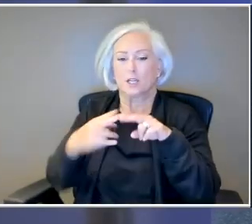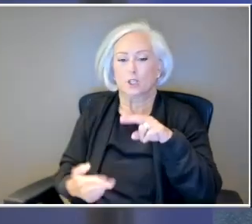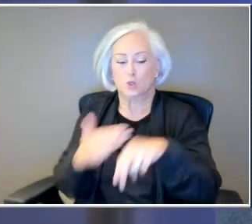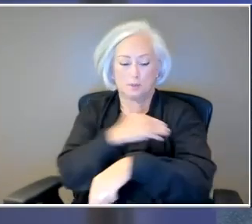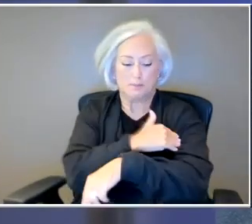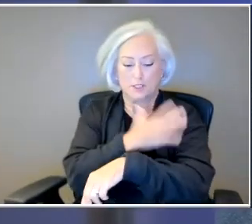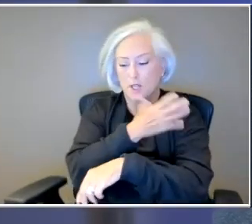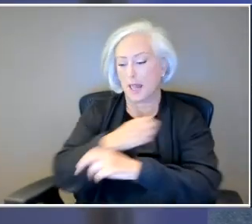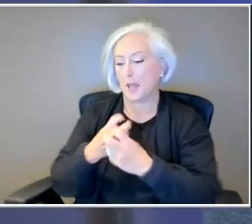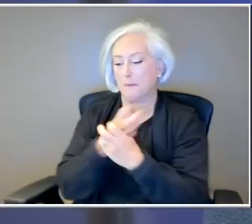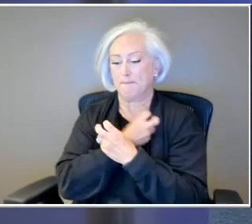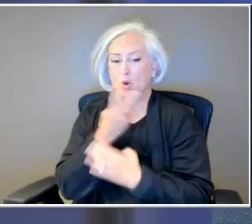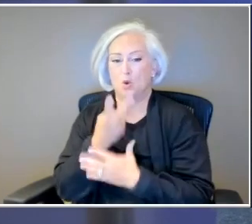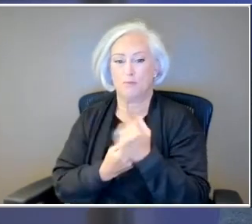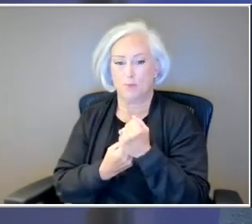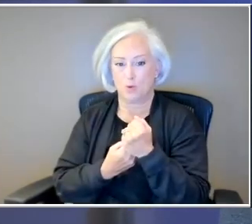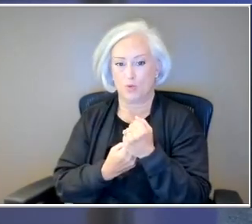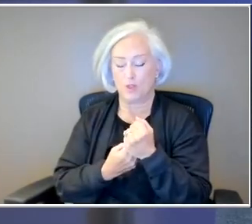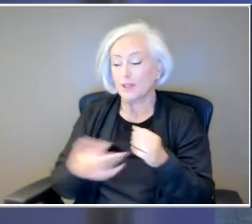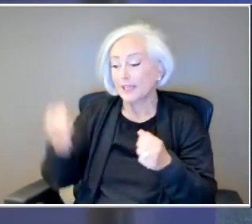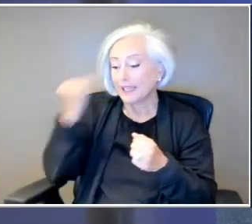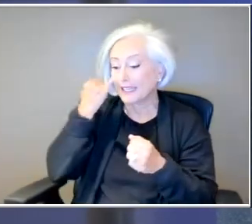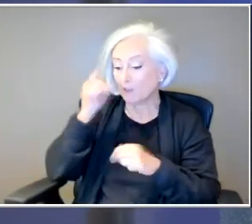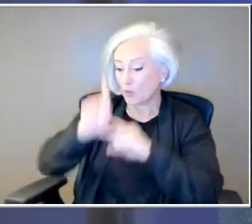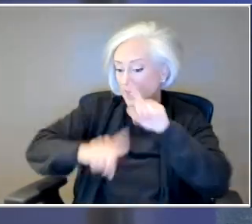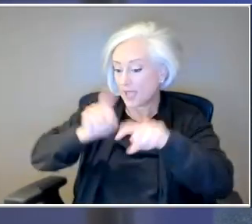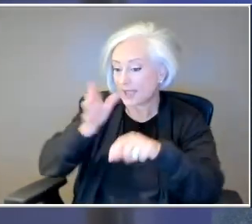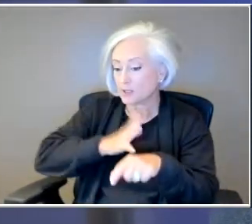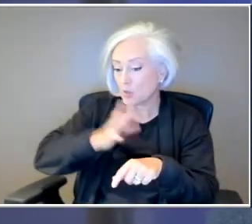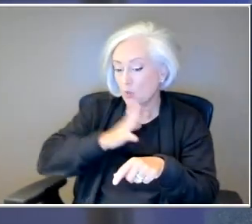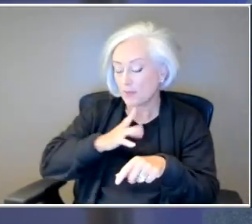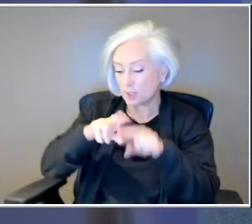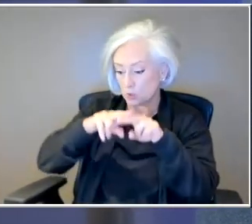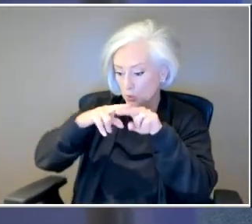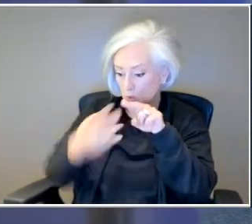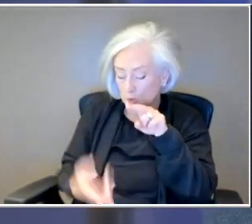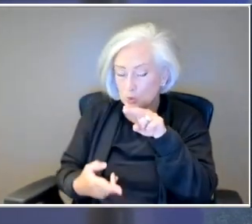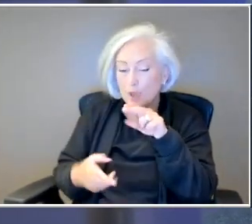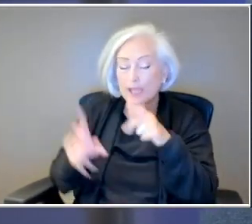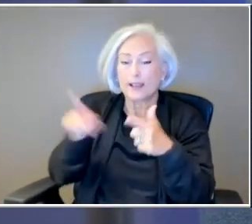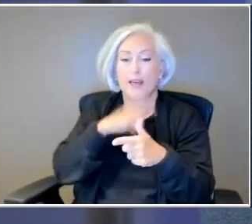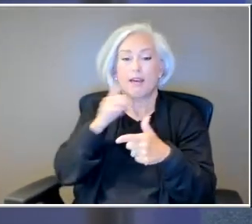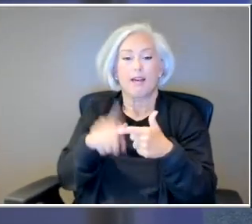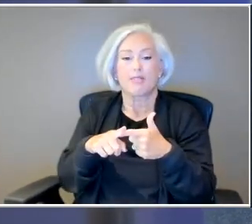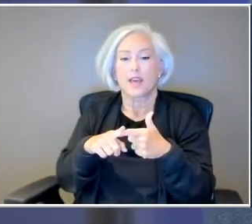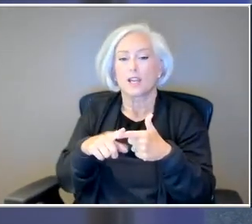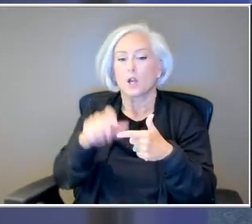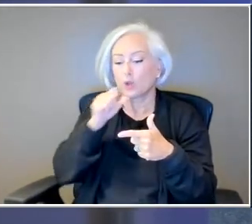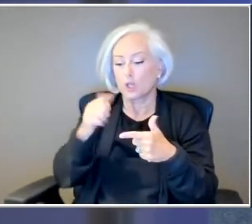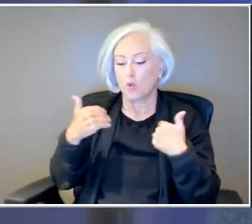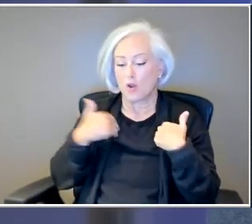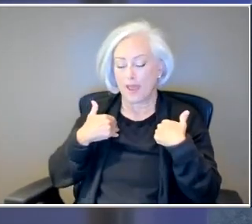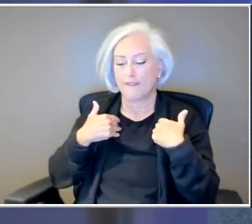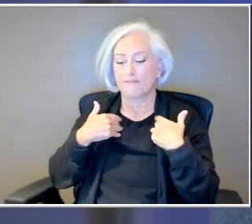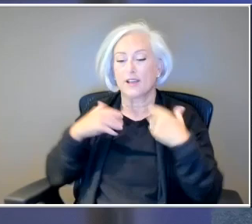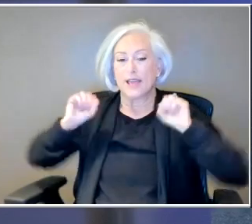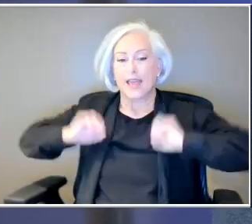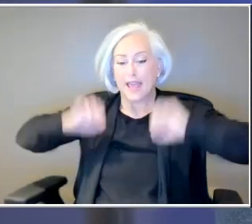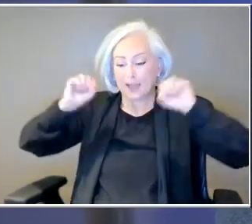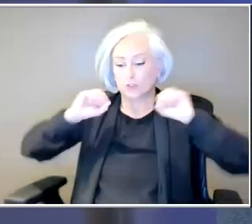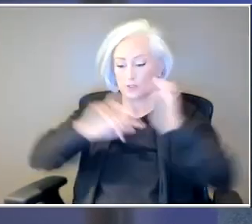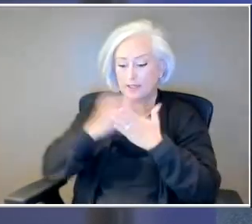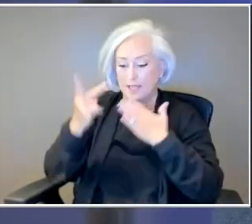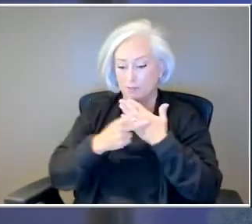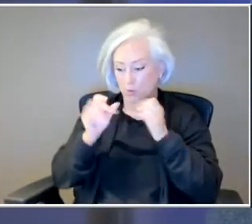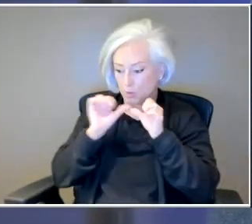So if we all of a sudden ask women to lose a bunch of weight and there isn't the counter exercise program to maintain muscle mass and bone mass, that could